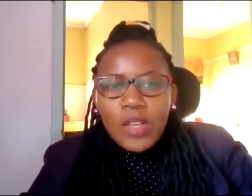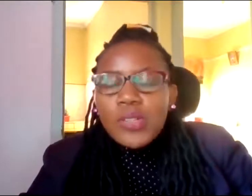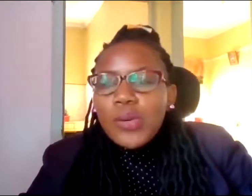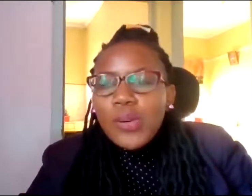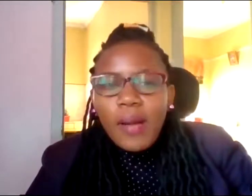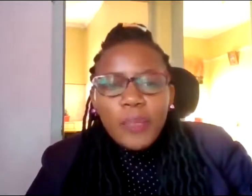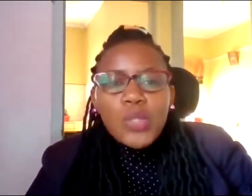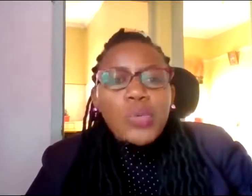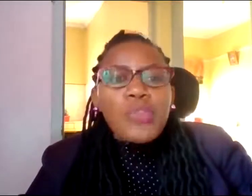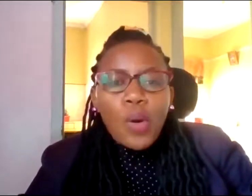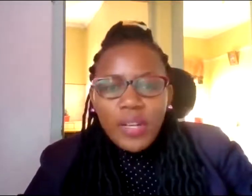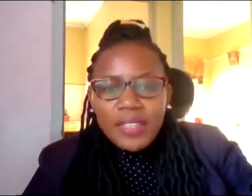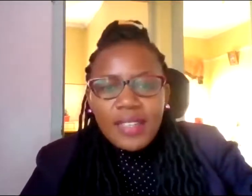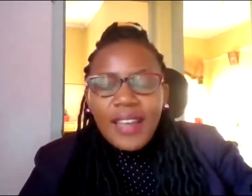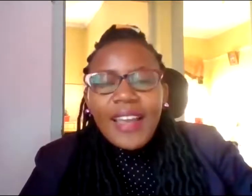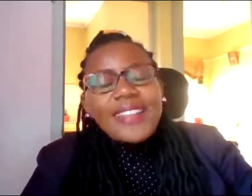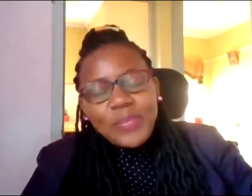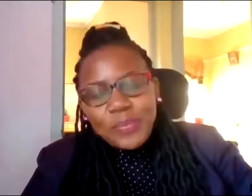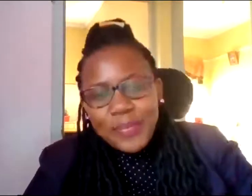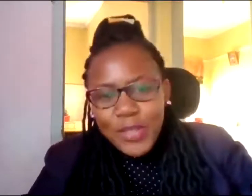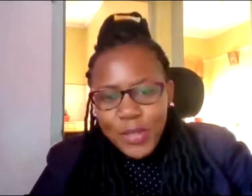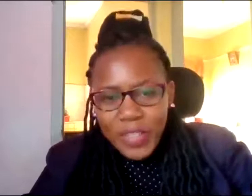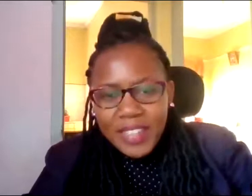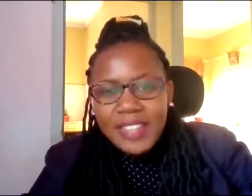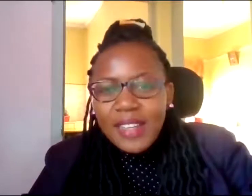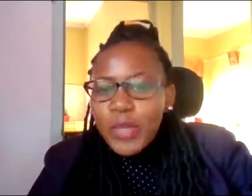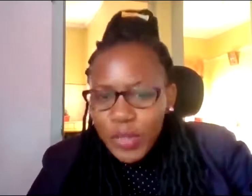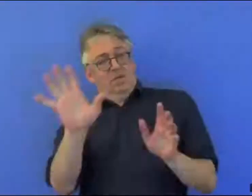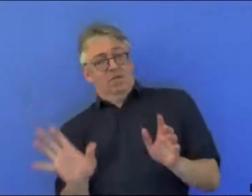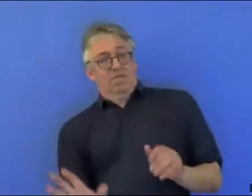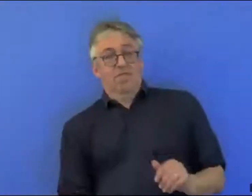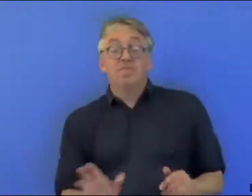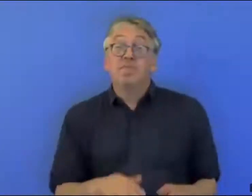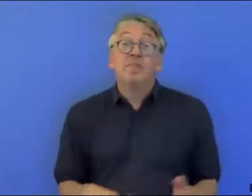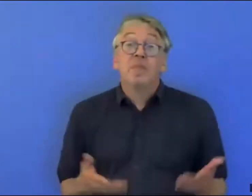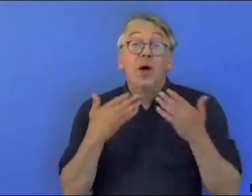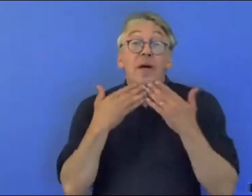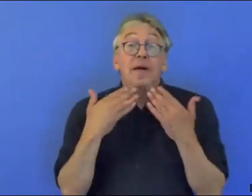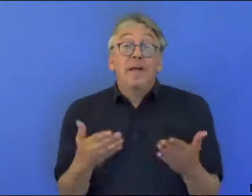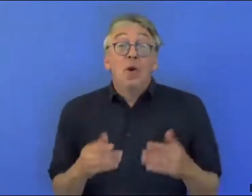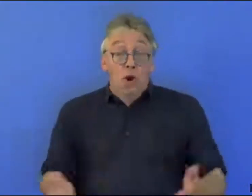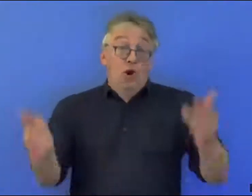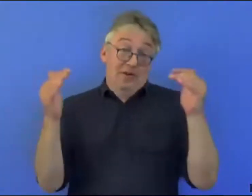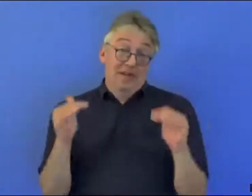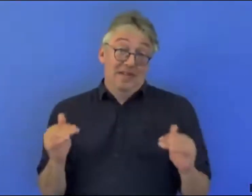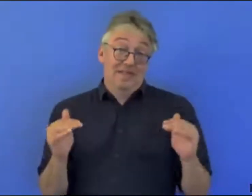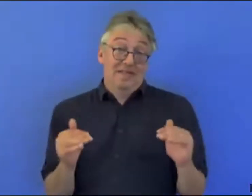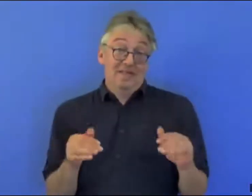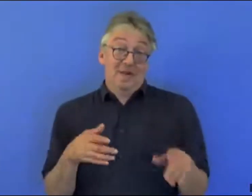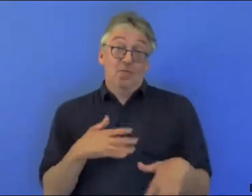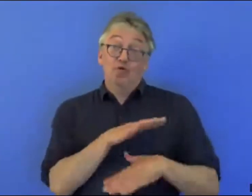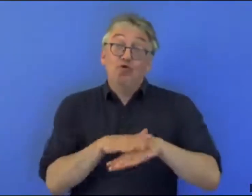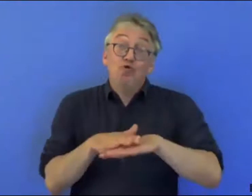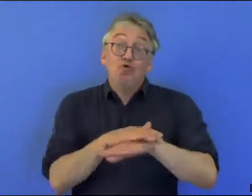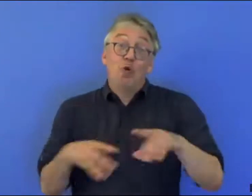Africa. So as we move forward, kindly to speakers, allow me to interject just in case you exceed the